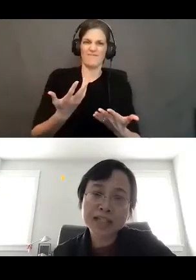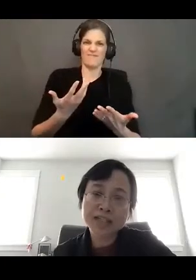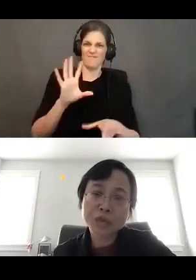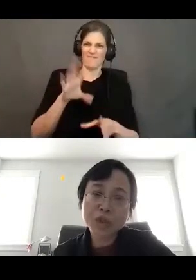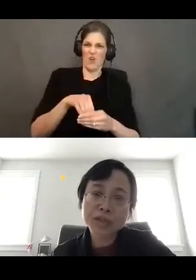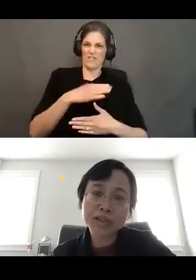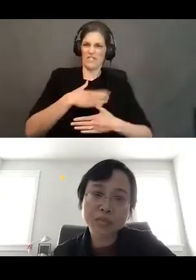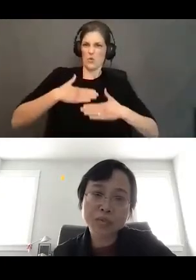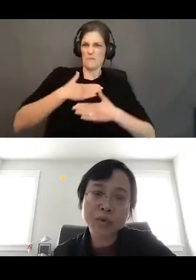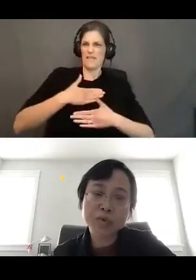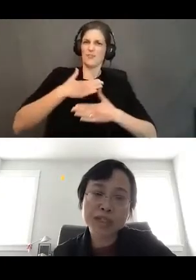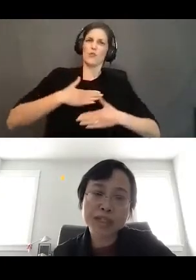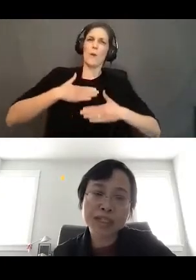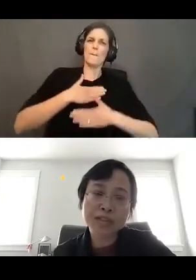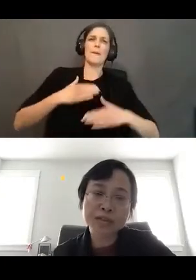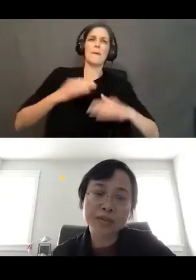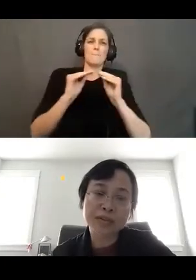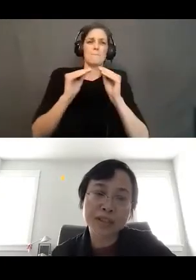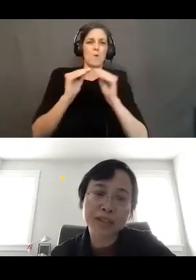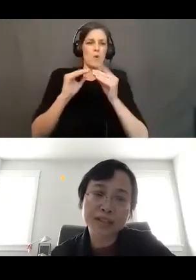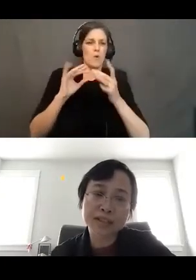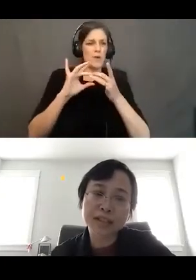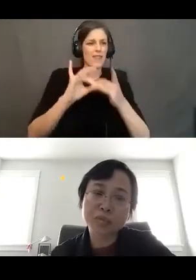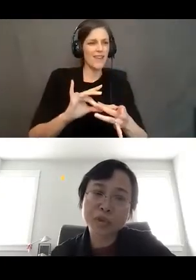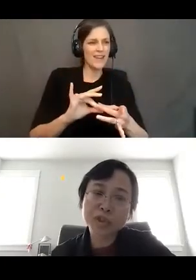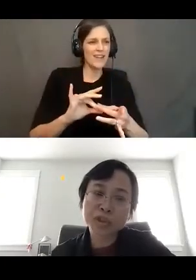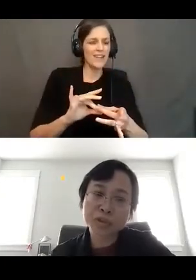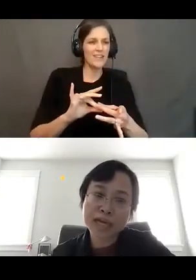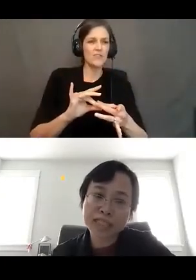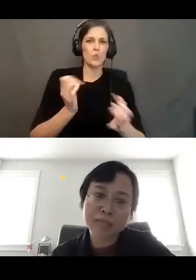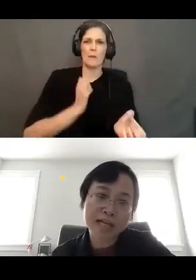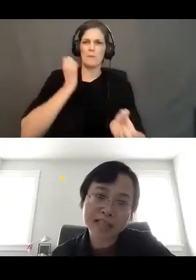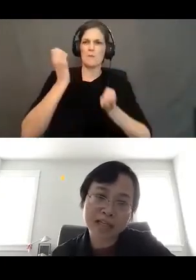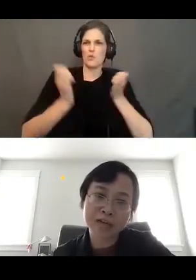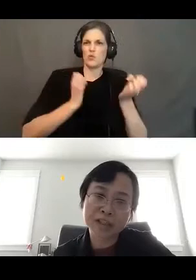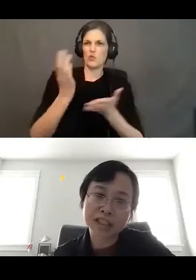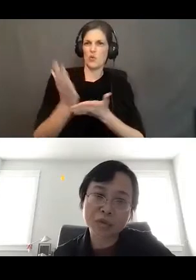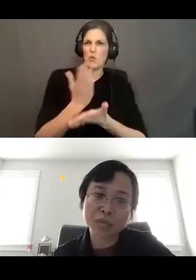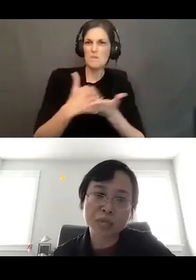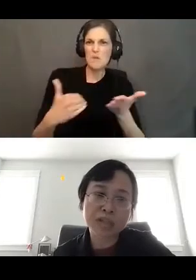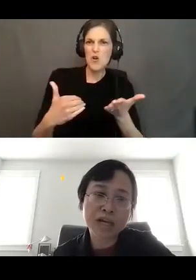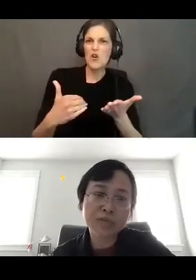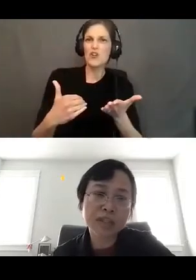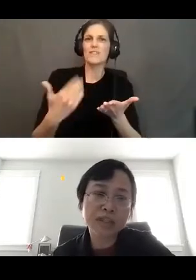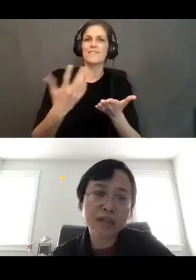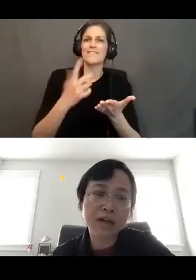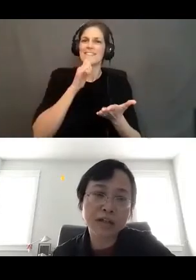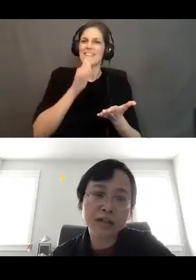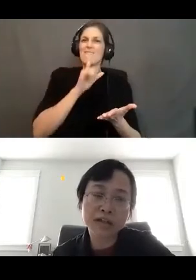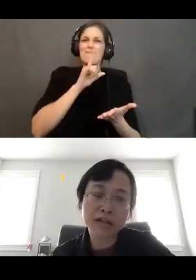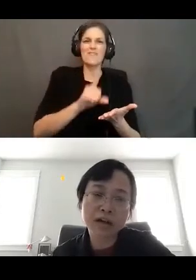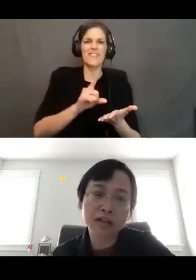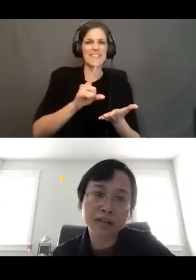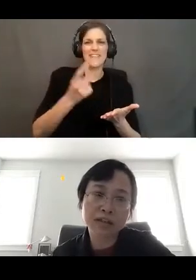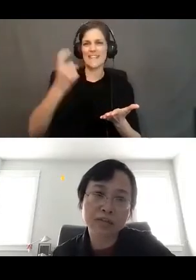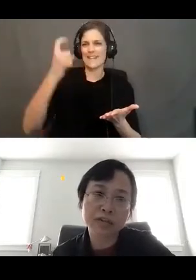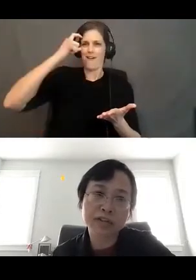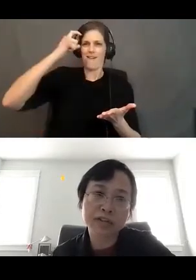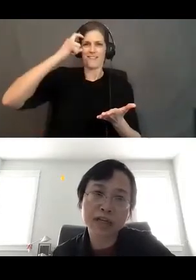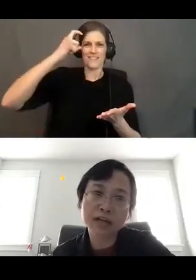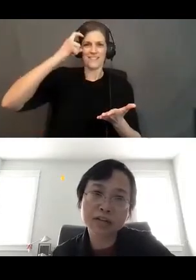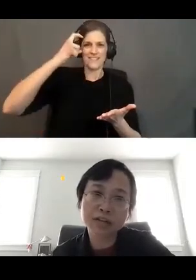that enjoyment is more related to the emotional aspect of engagement, but not really cognitive